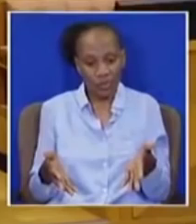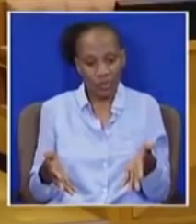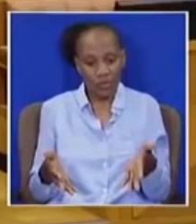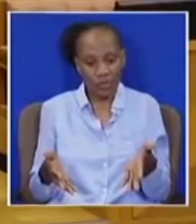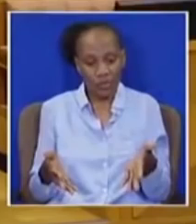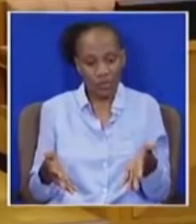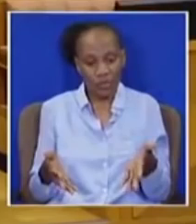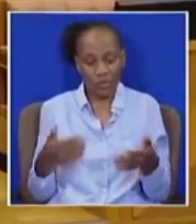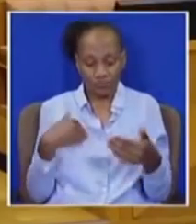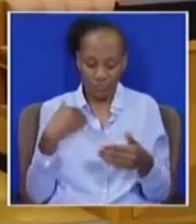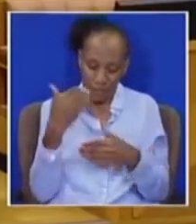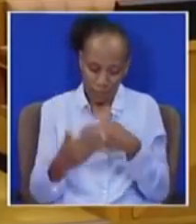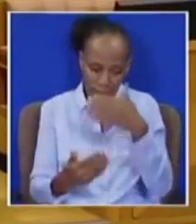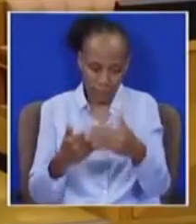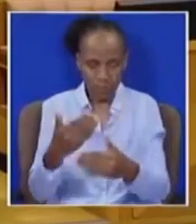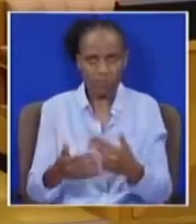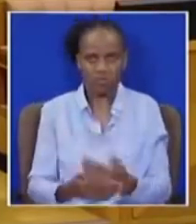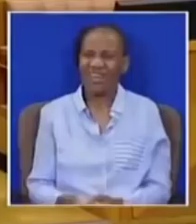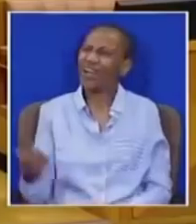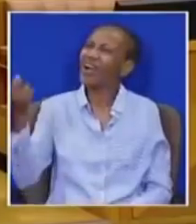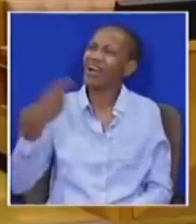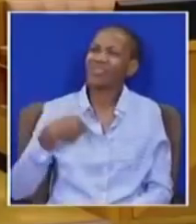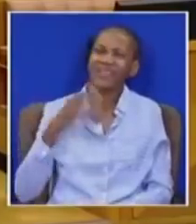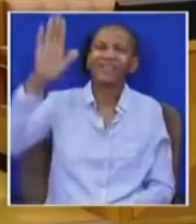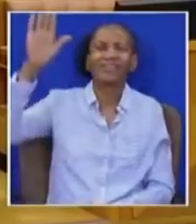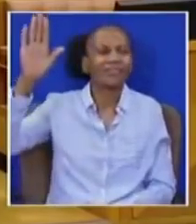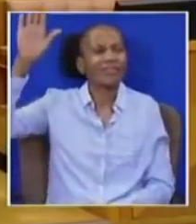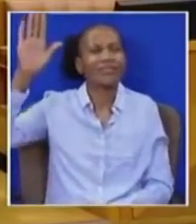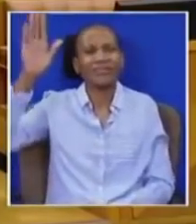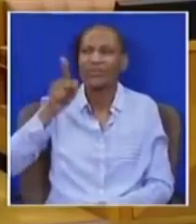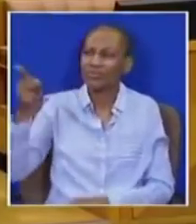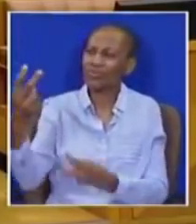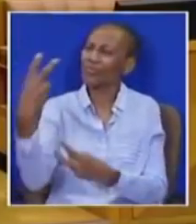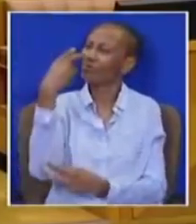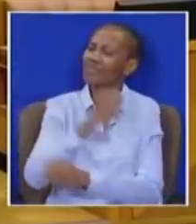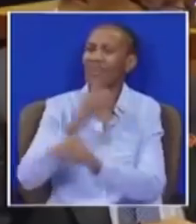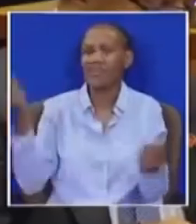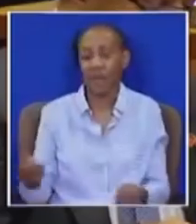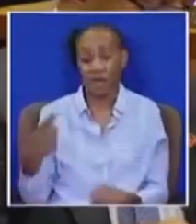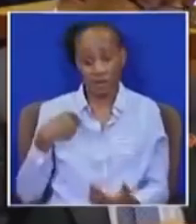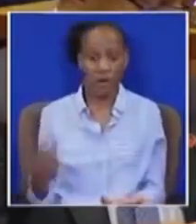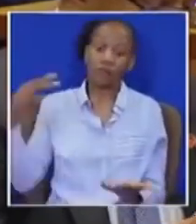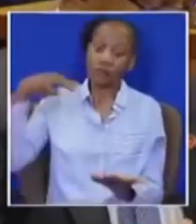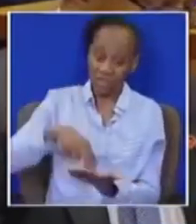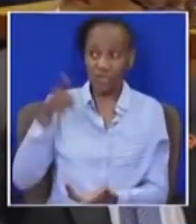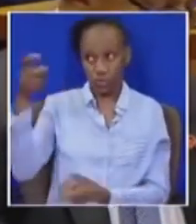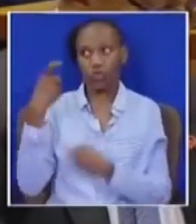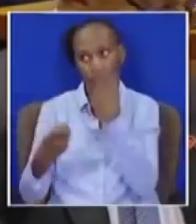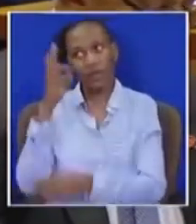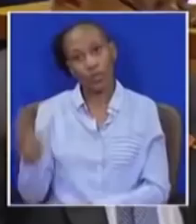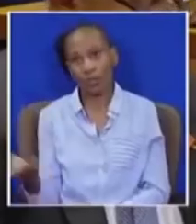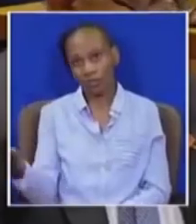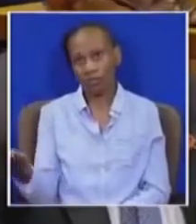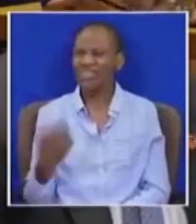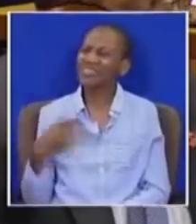proceed. Speaker, when we raise our hands orderly, you don't recognize us. And the next thing, when we stand up to speak here, you're going to be complaining. We